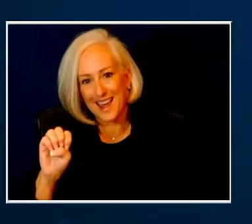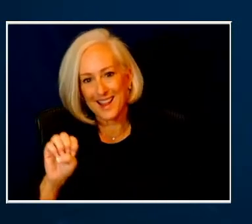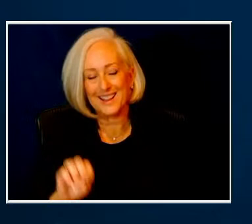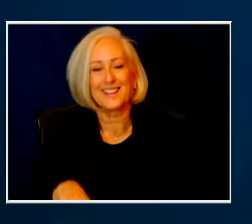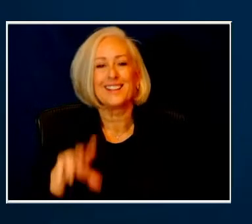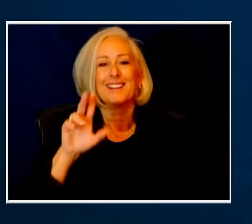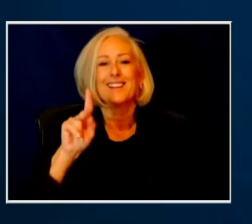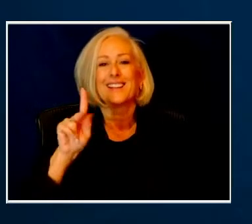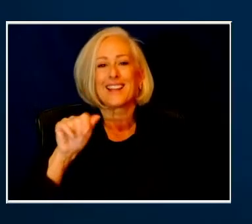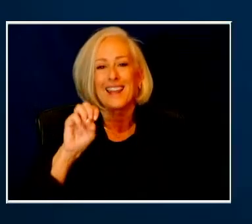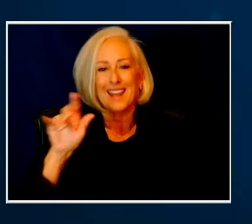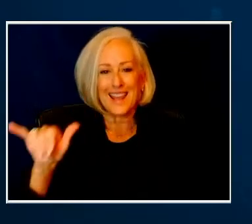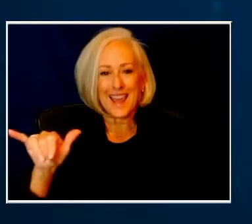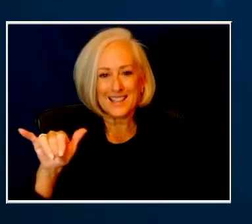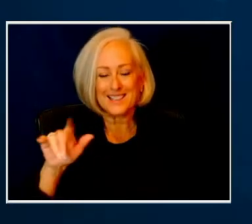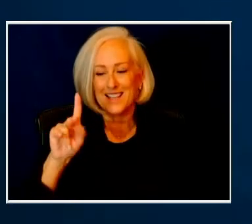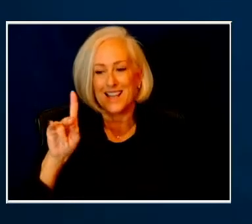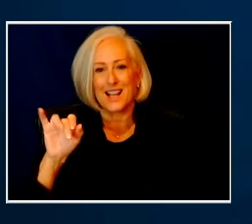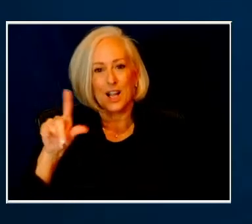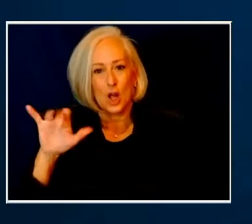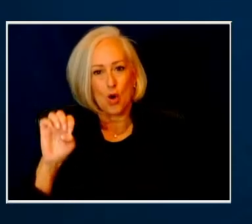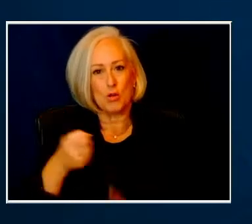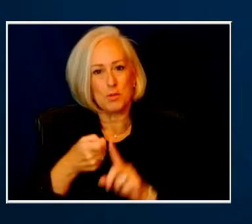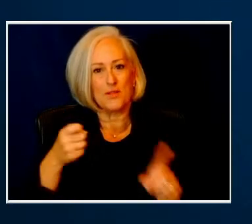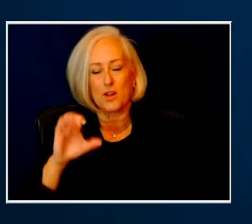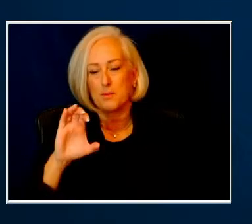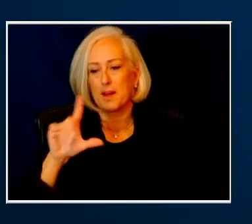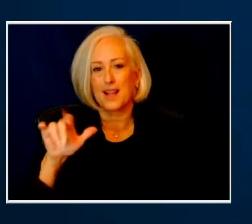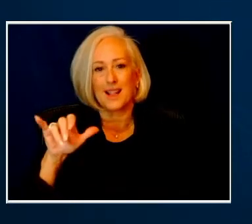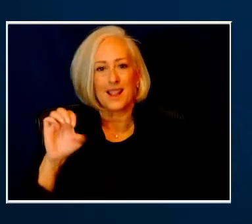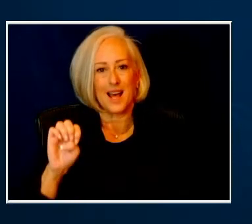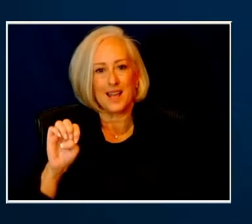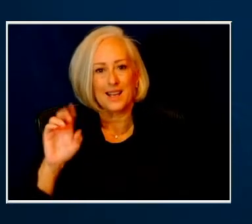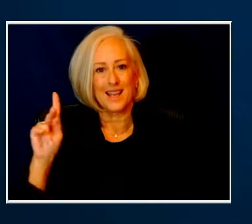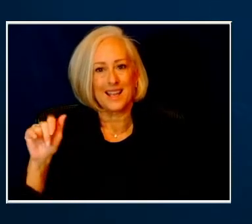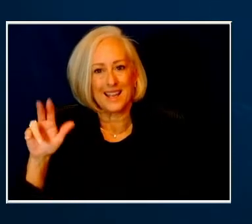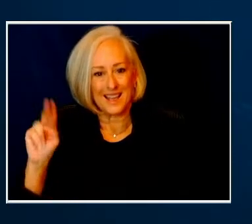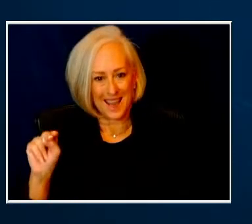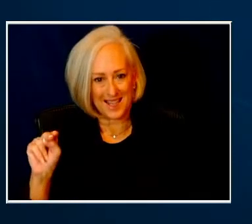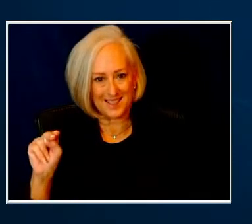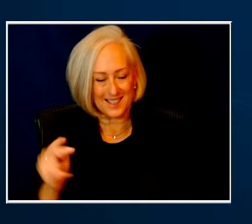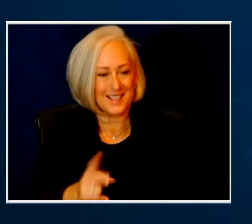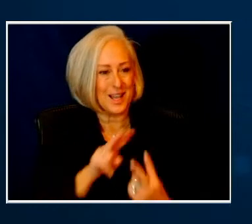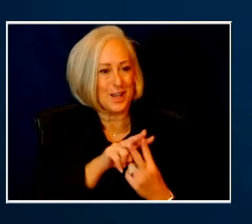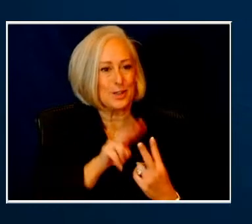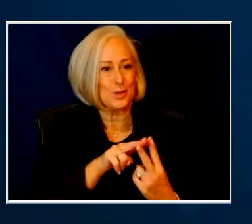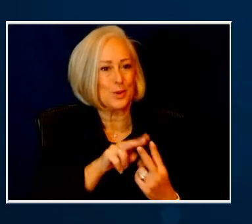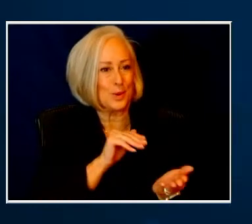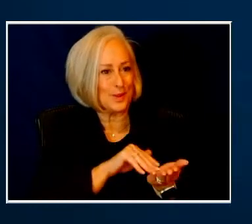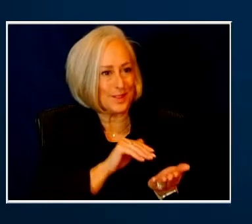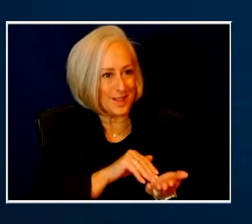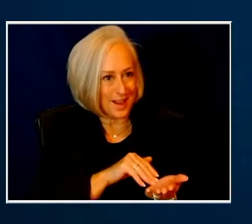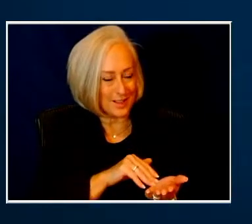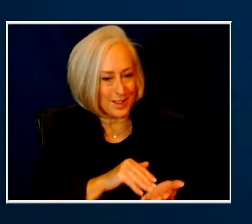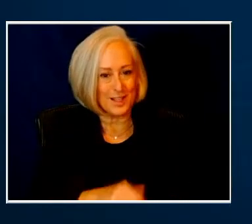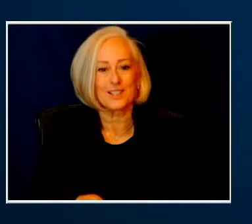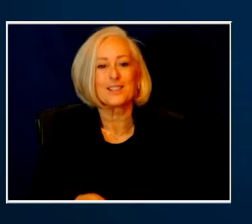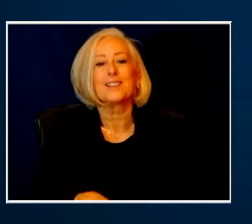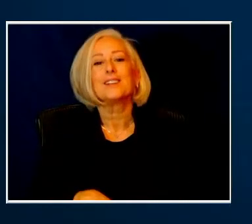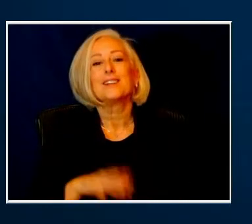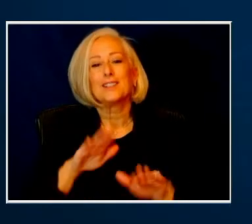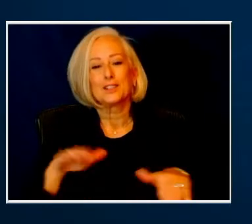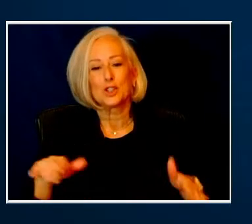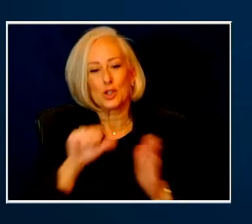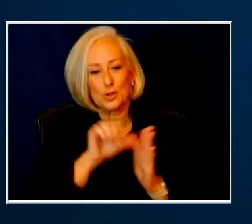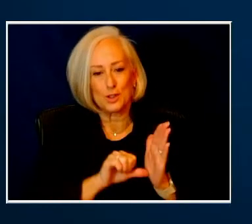We're also joined by Kolbie's two doctors, Children's Mercy Hospital pediatric neurosurgeon, Dr. David Garcia, and